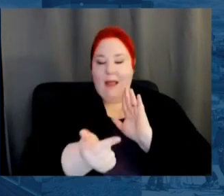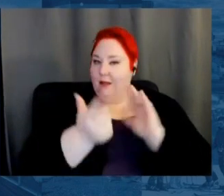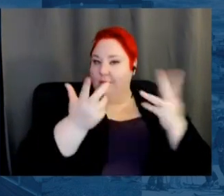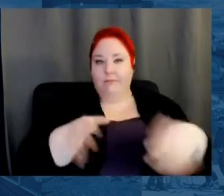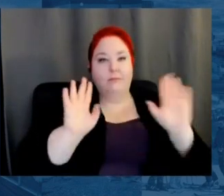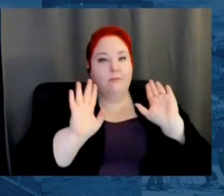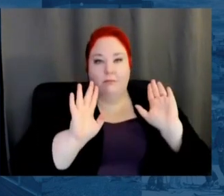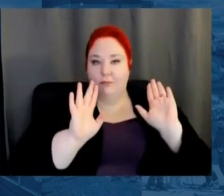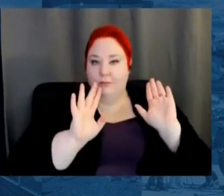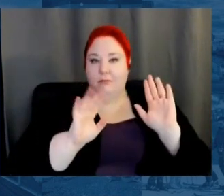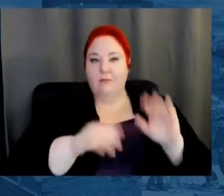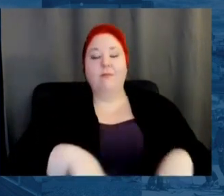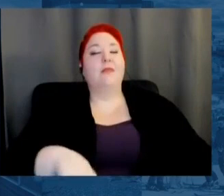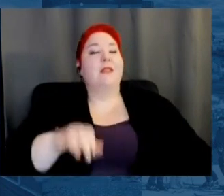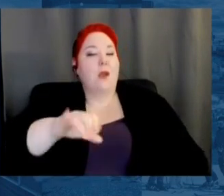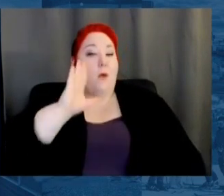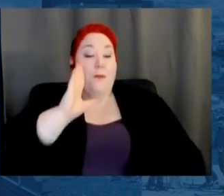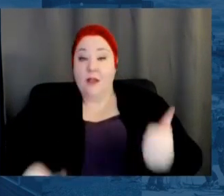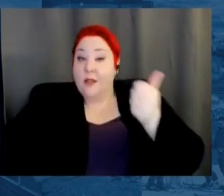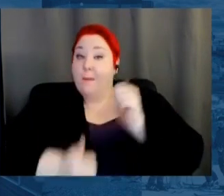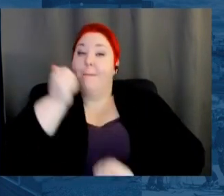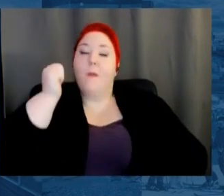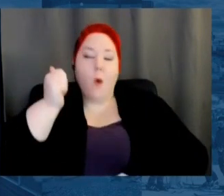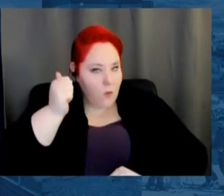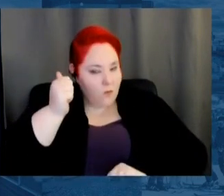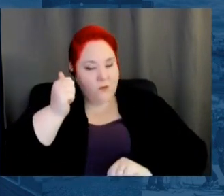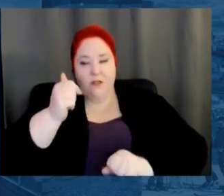This will be the most expansive